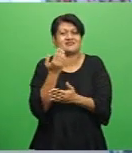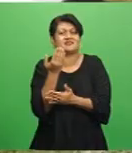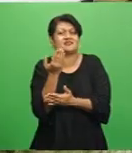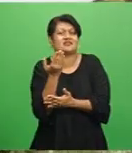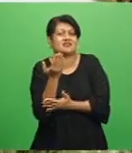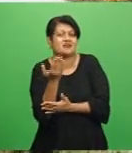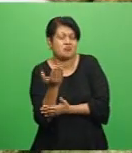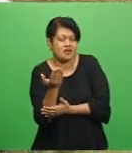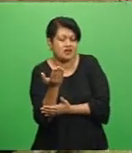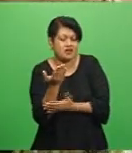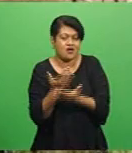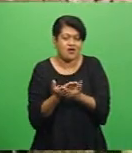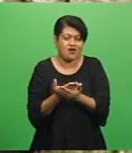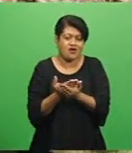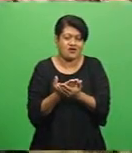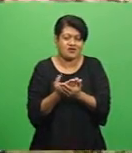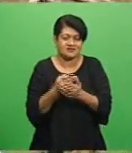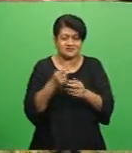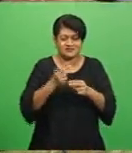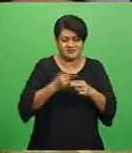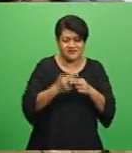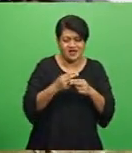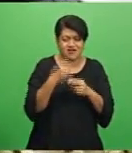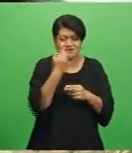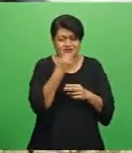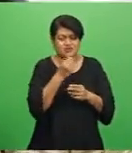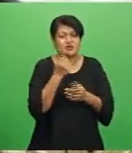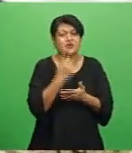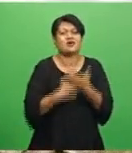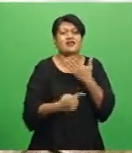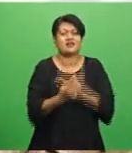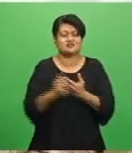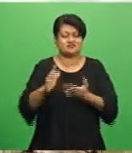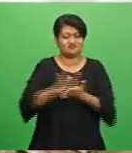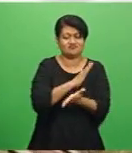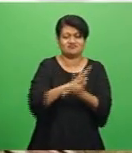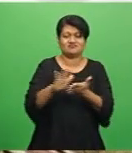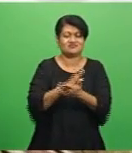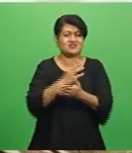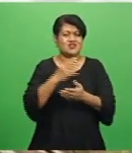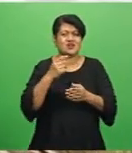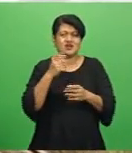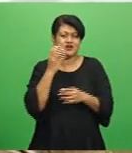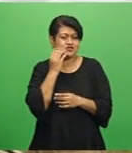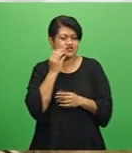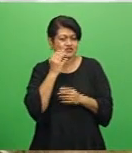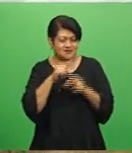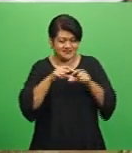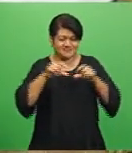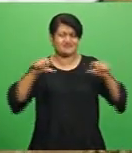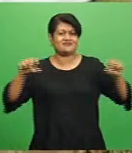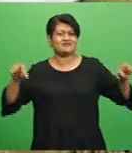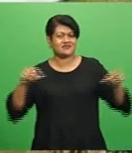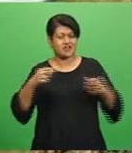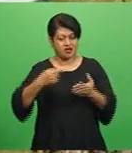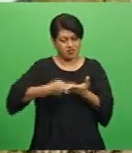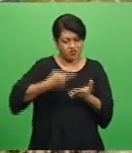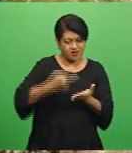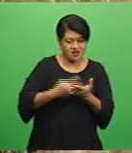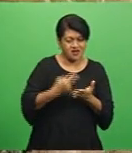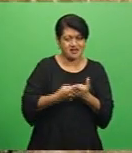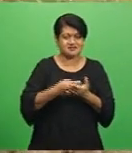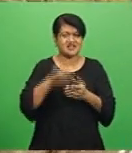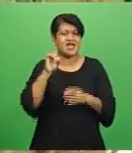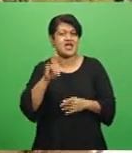on crops which have been largely destroyed, sugarcane, rice. A number of people have lost their goats and their